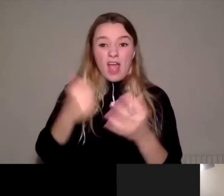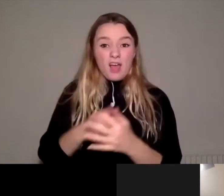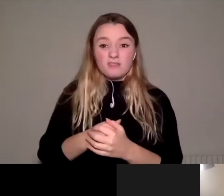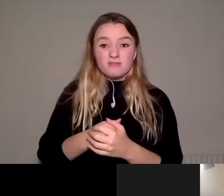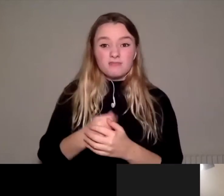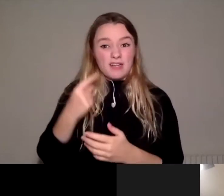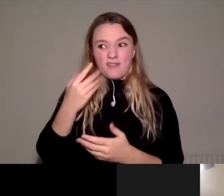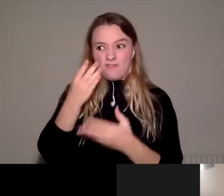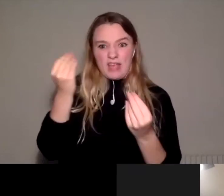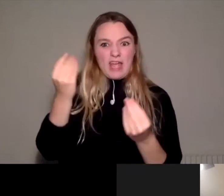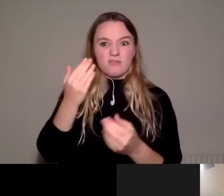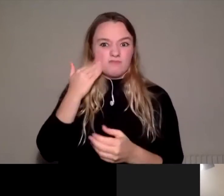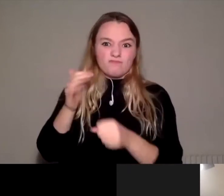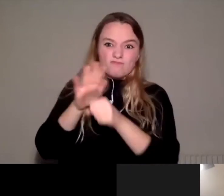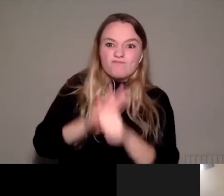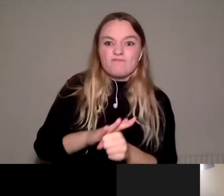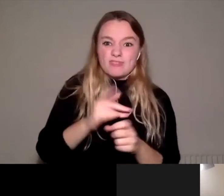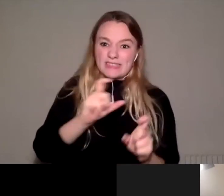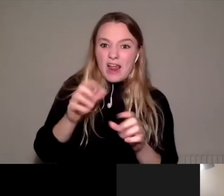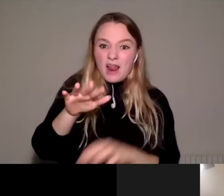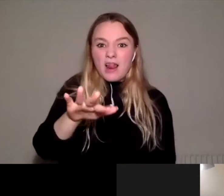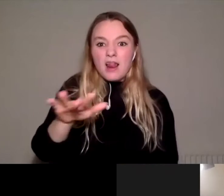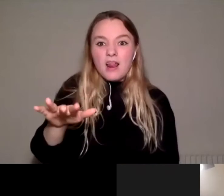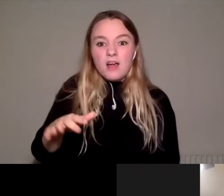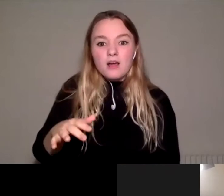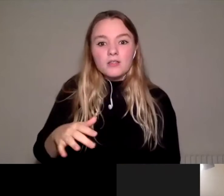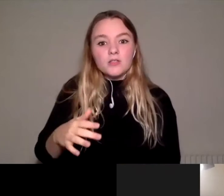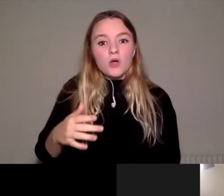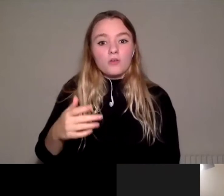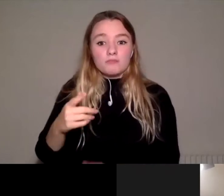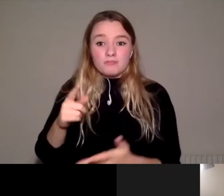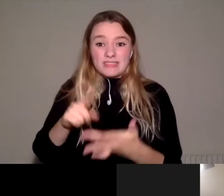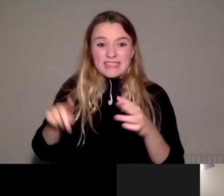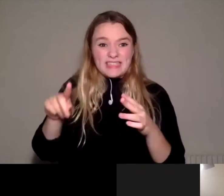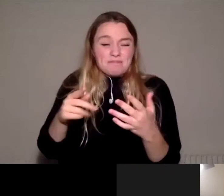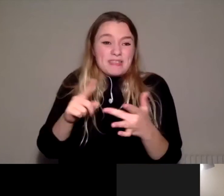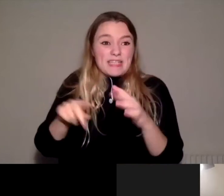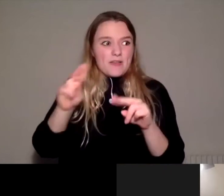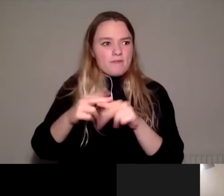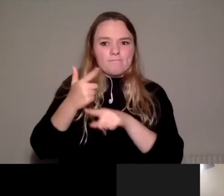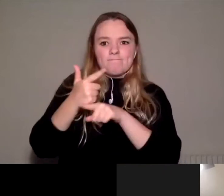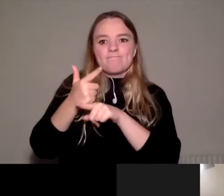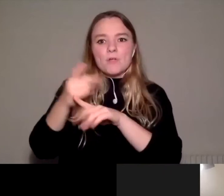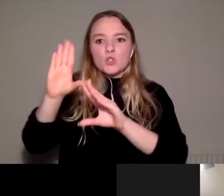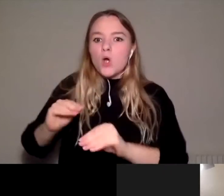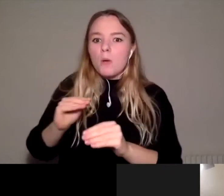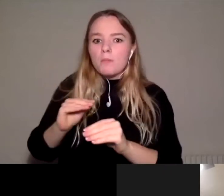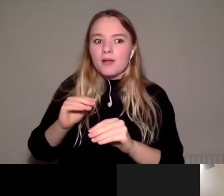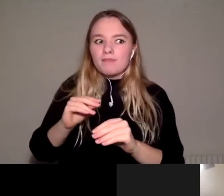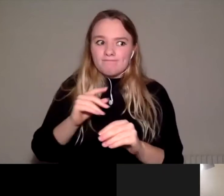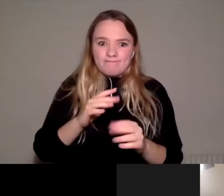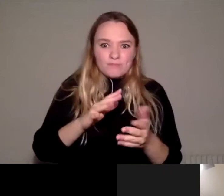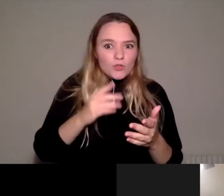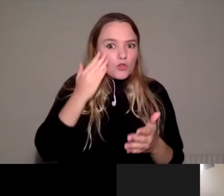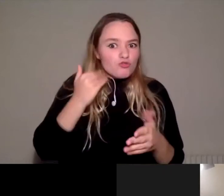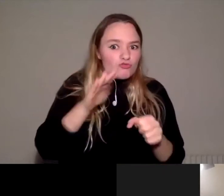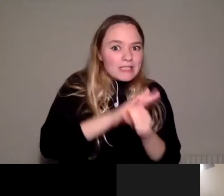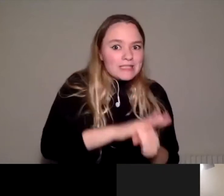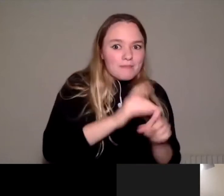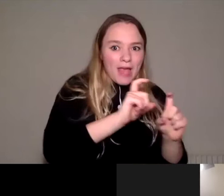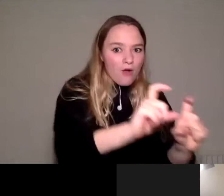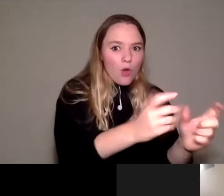racism exists. But whether the media picks up on it or not, racism is still here. Not just racism, people being targeted for